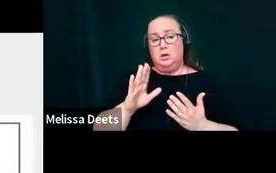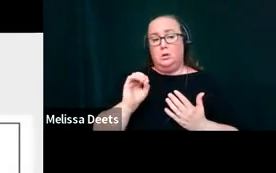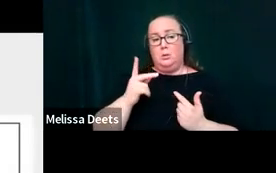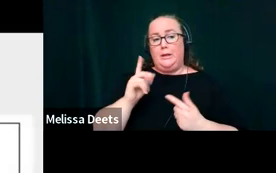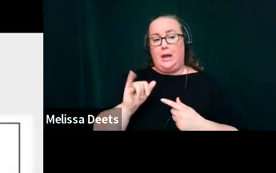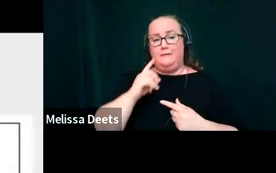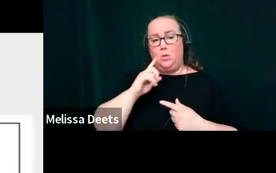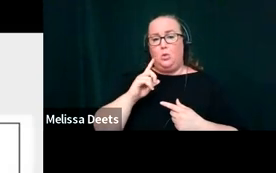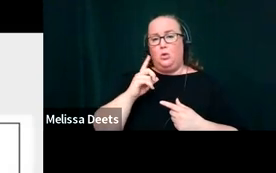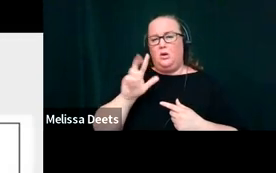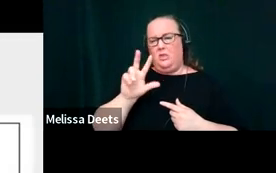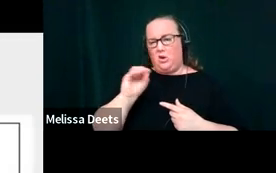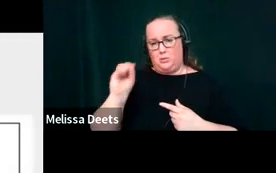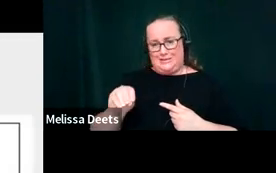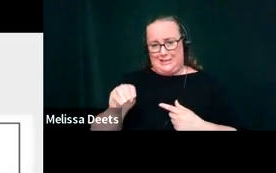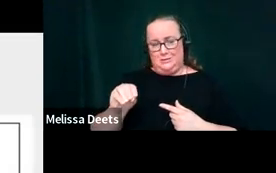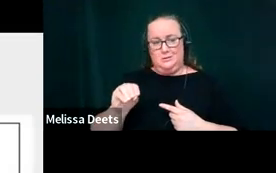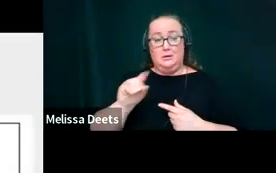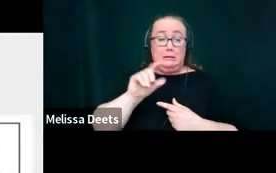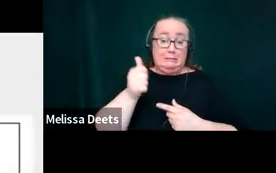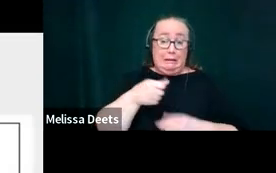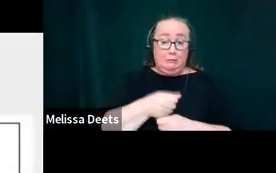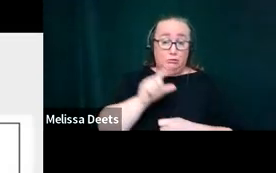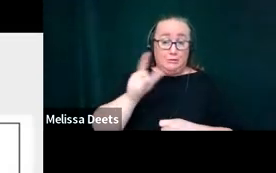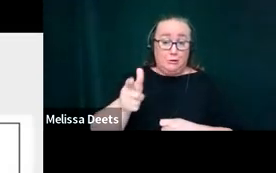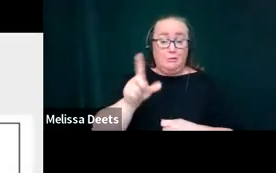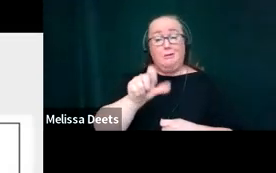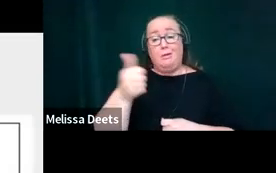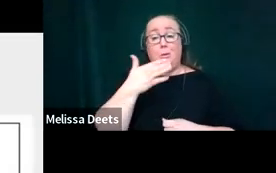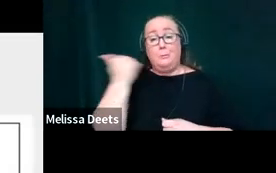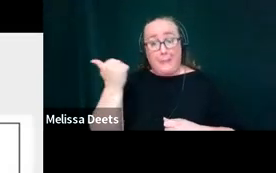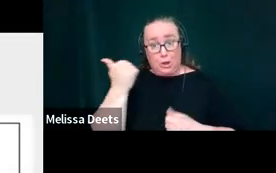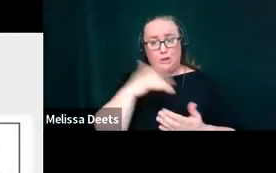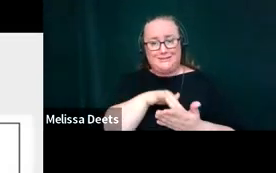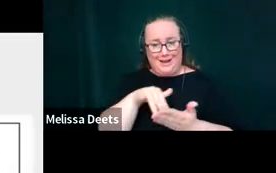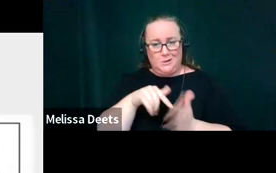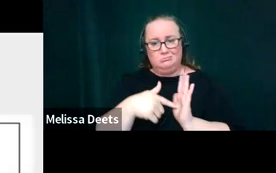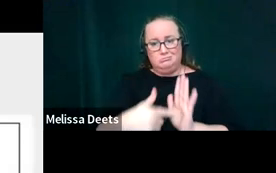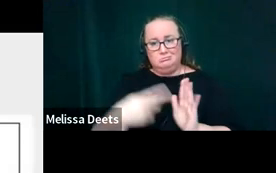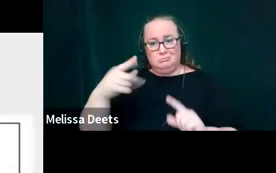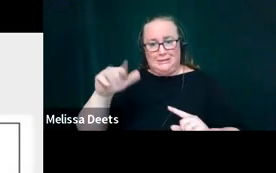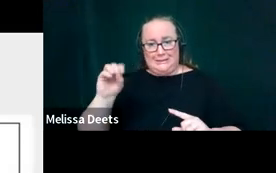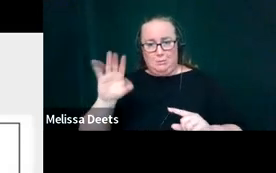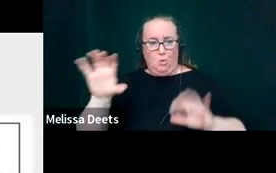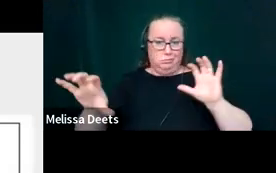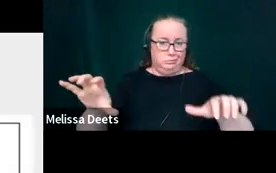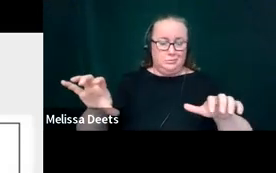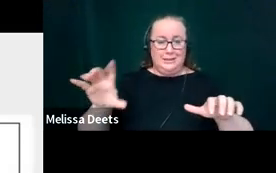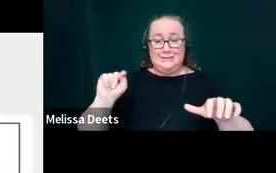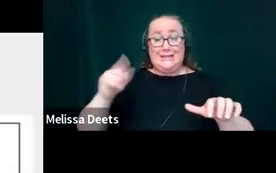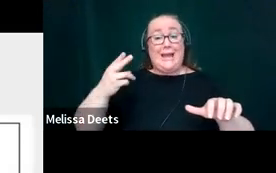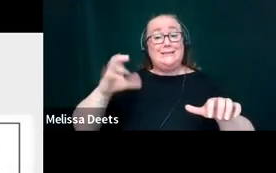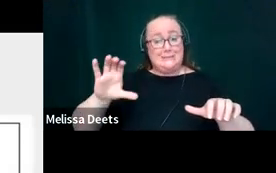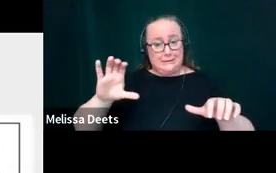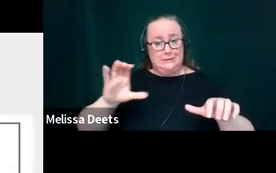30%. About a decade later, there was a better design study, a placebo-controlled trial of THC, the part